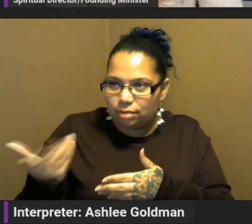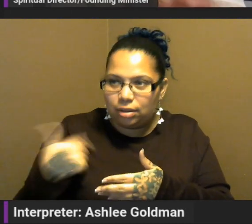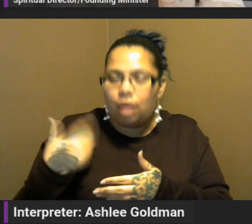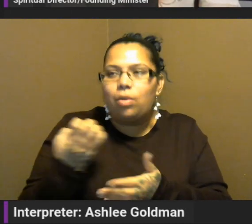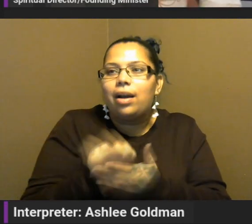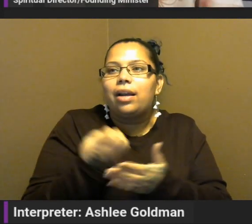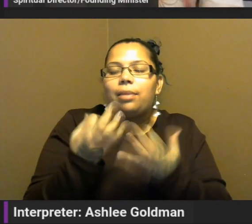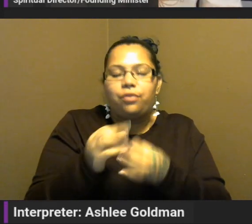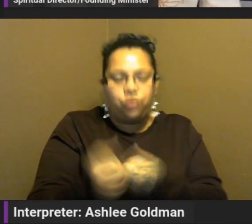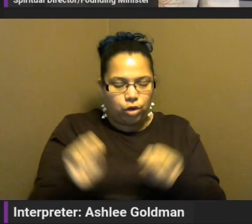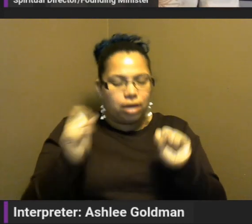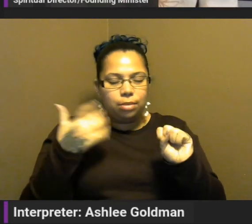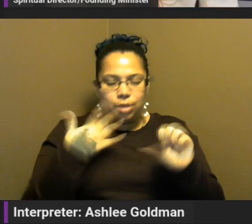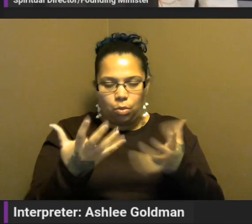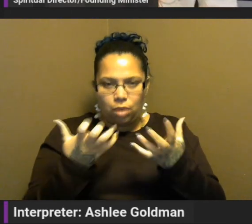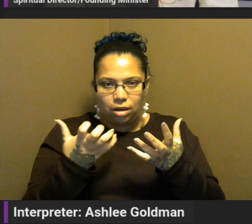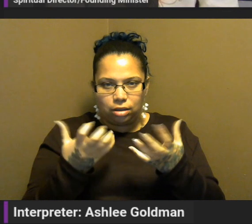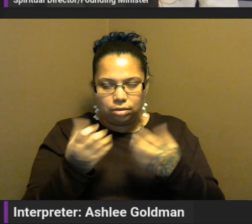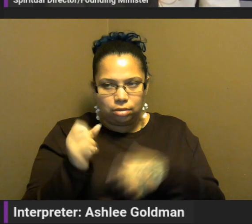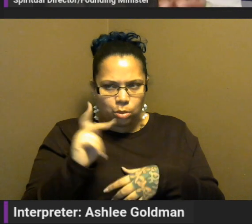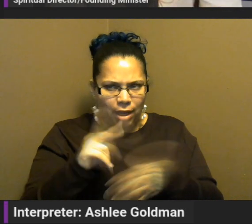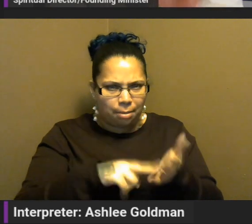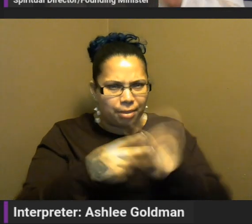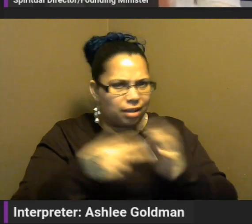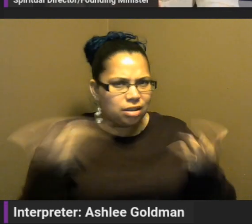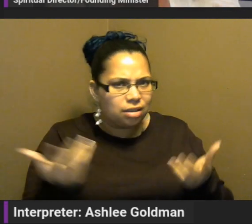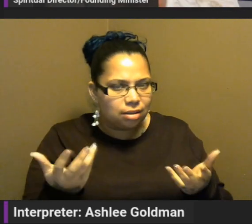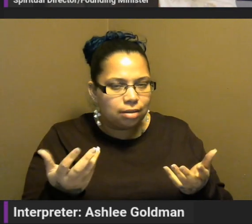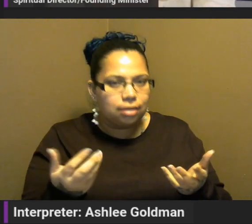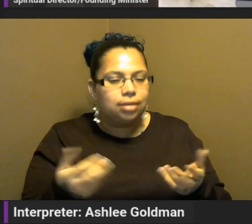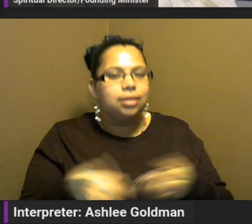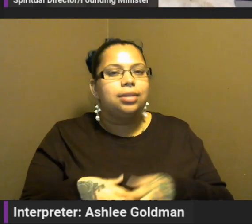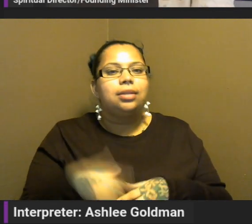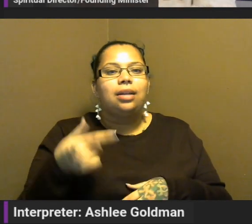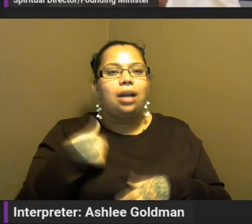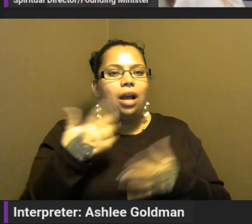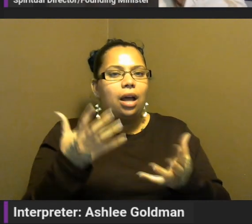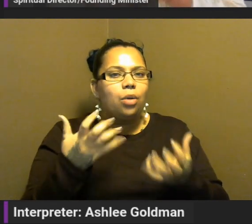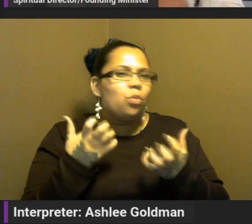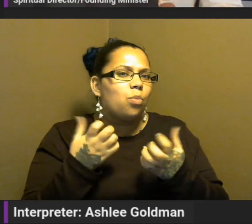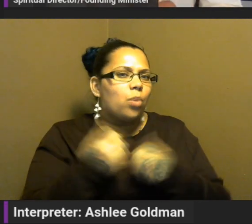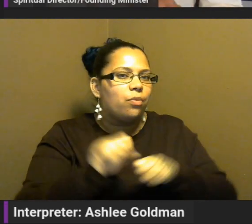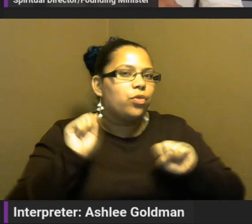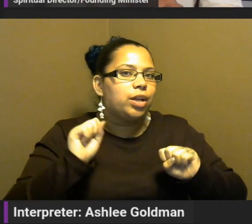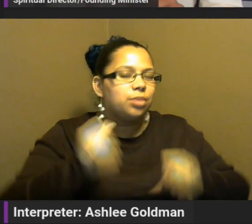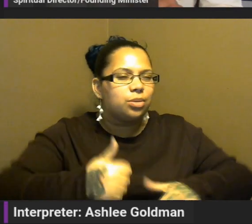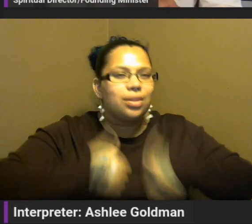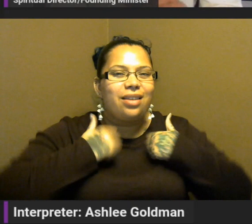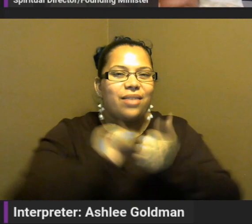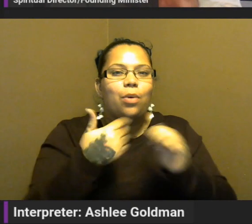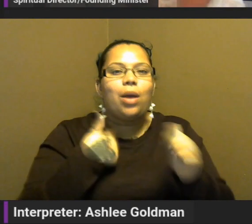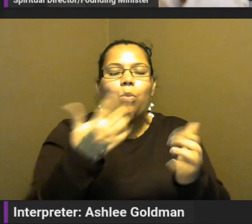Yeah, but what does that mean? I want the freedom to be able to live on my terms.